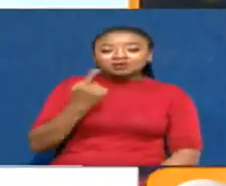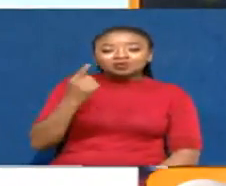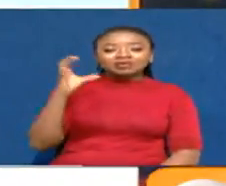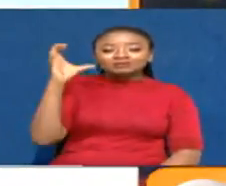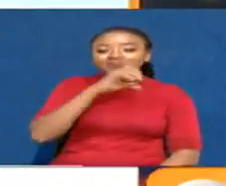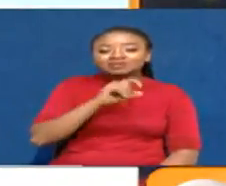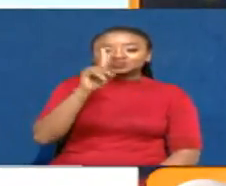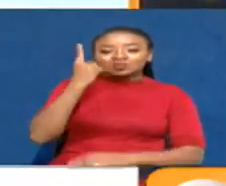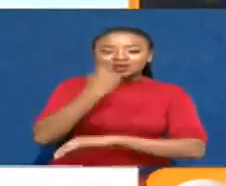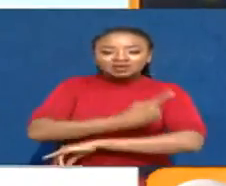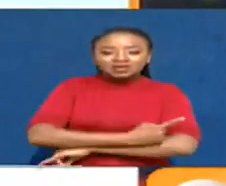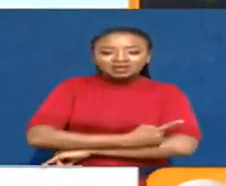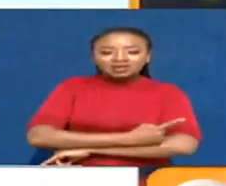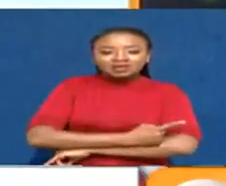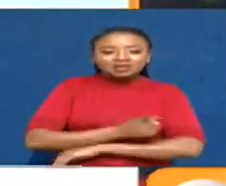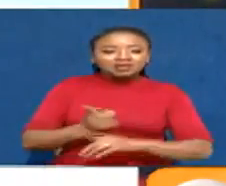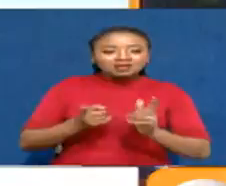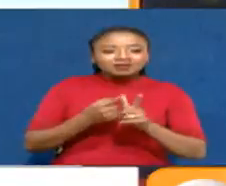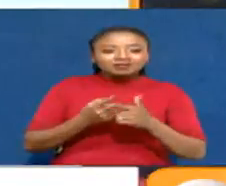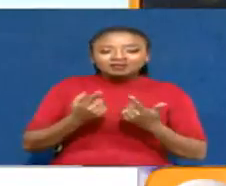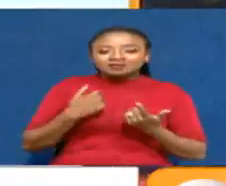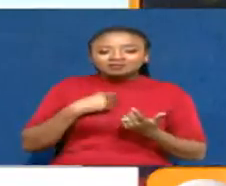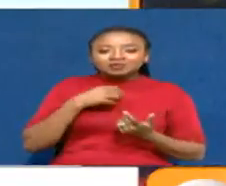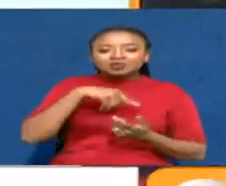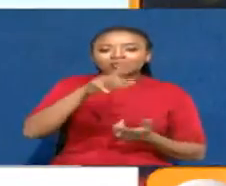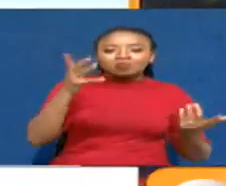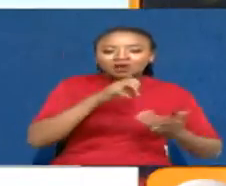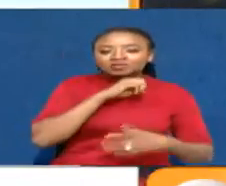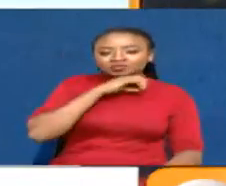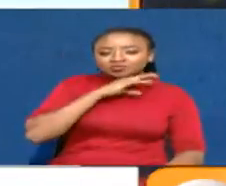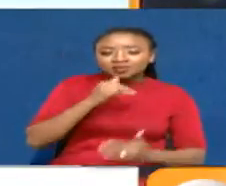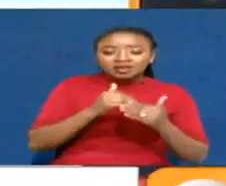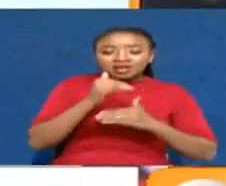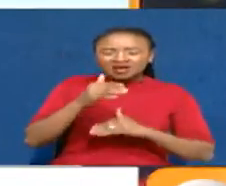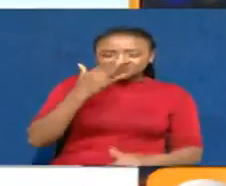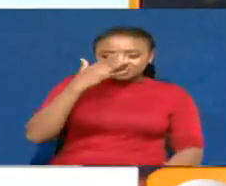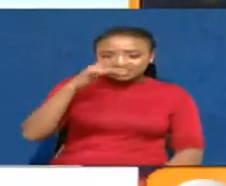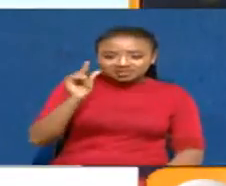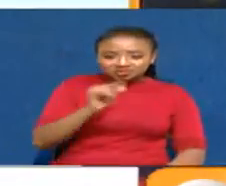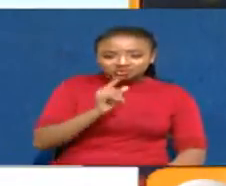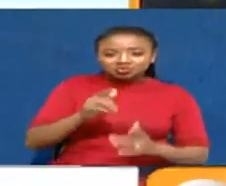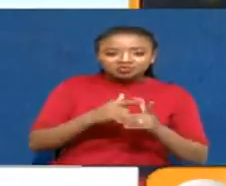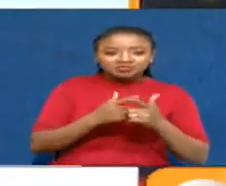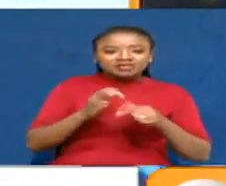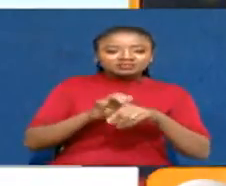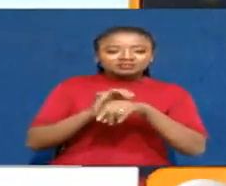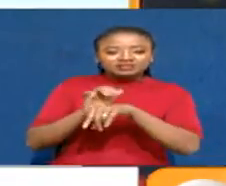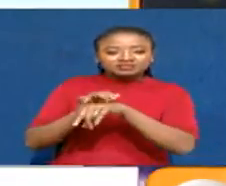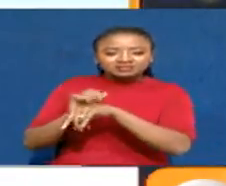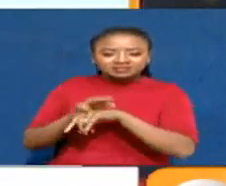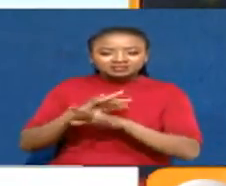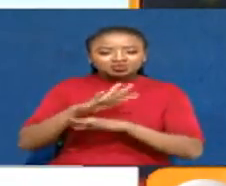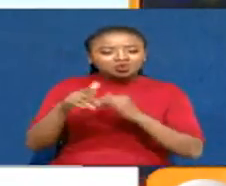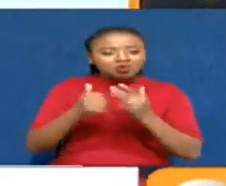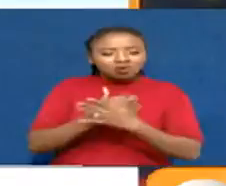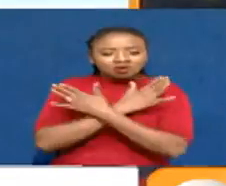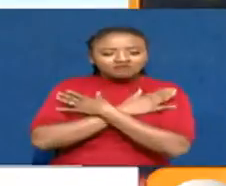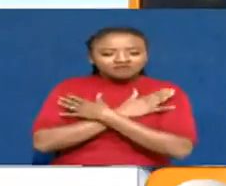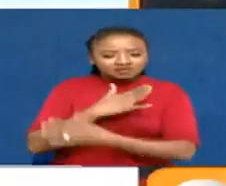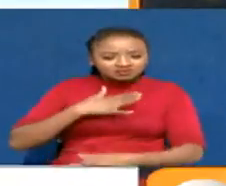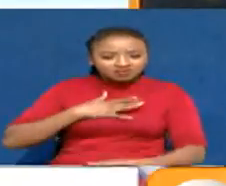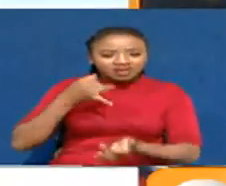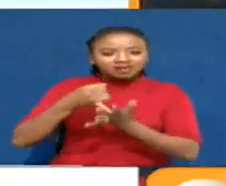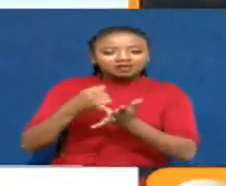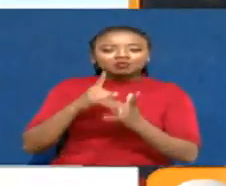late. I could not find any place to complain. After some days, they sent all my friends, including my pastor,